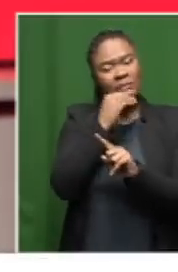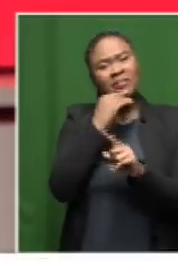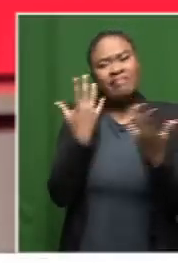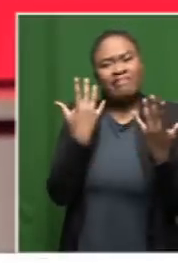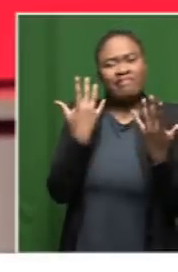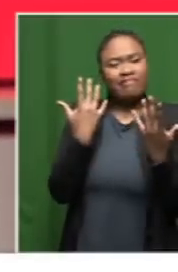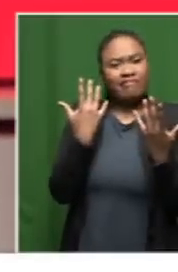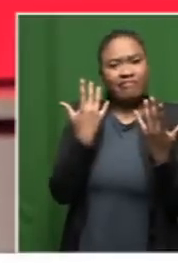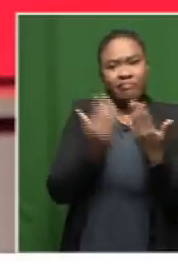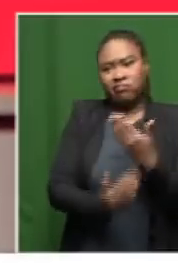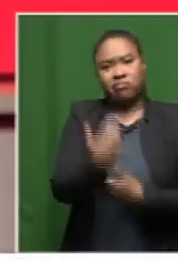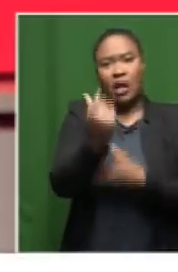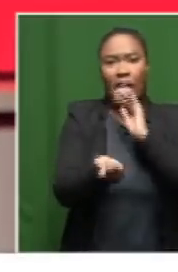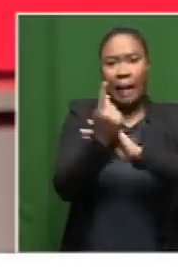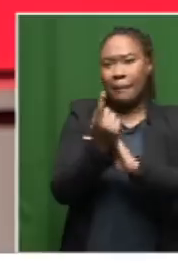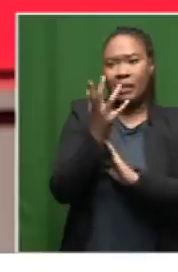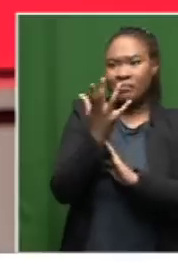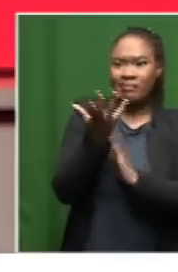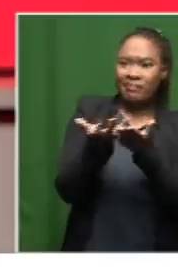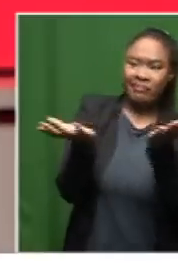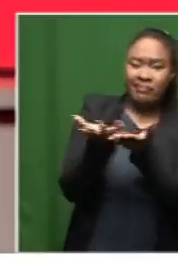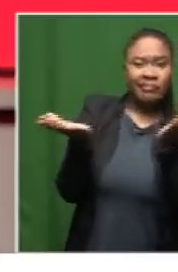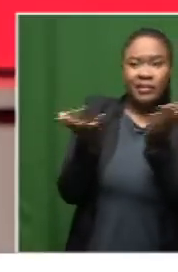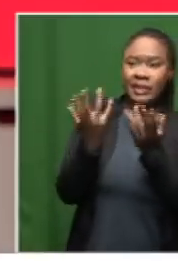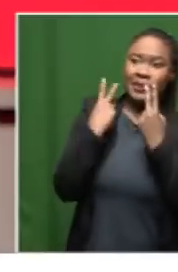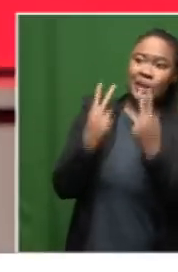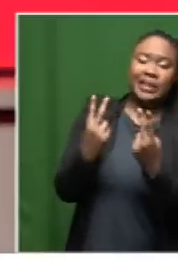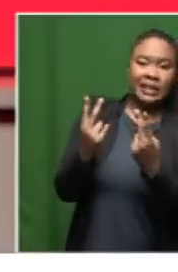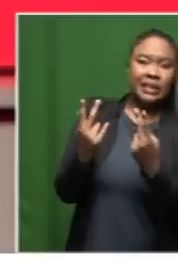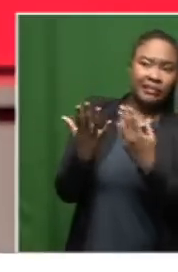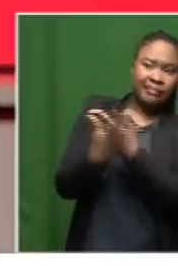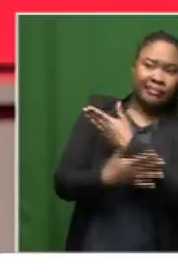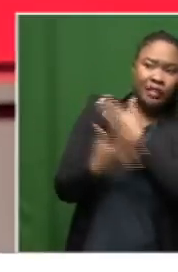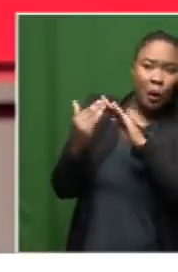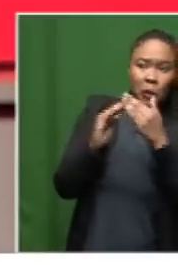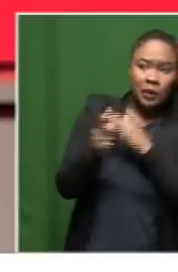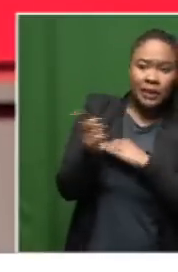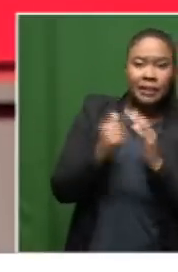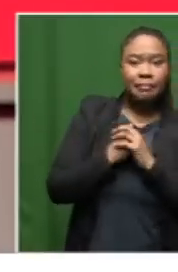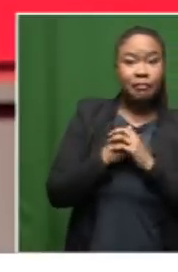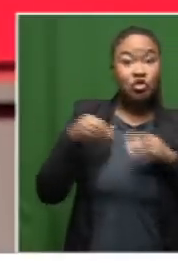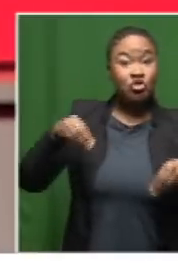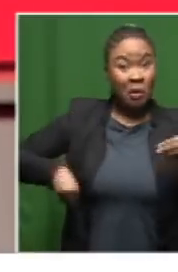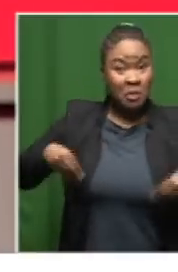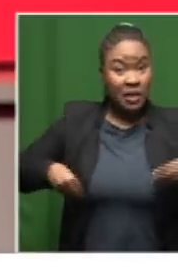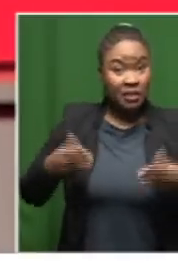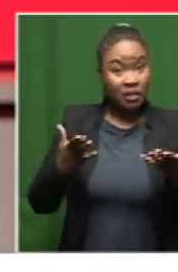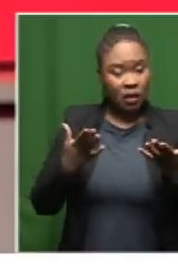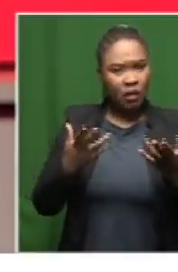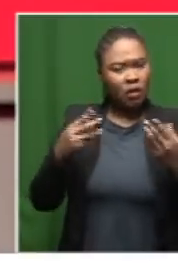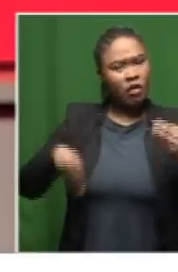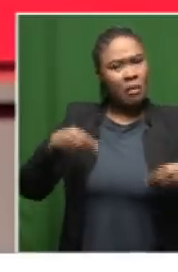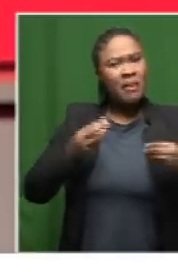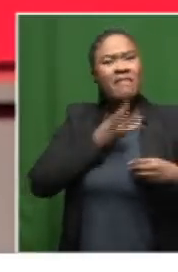society. Corruption. We're tackling that head on. We have never shied away from tackling this matter. You'll